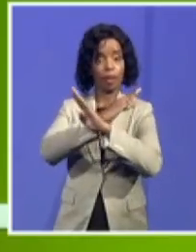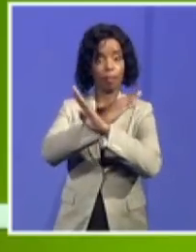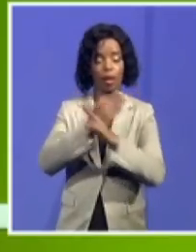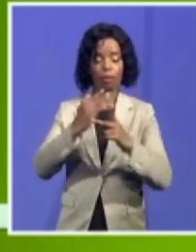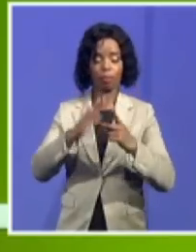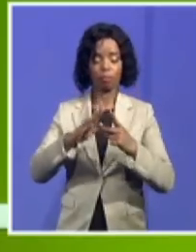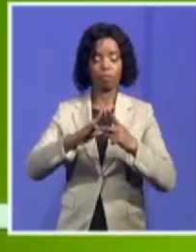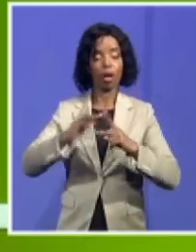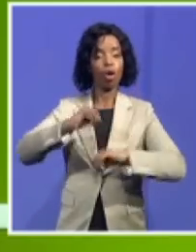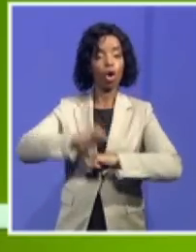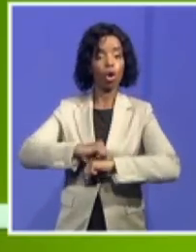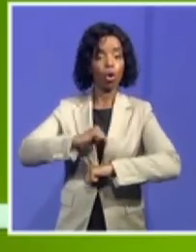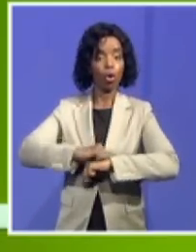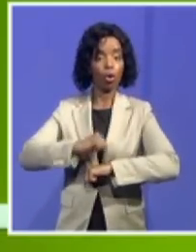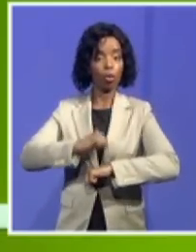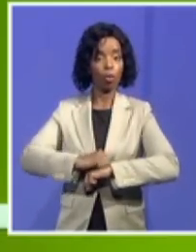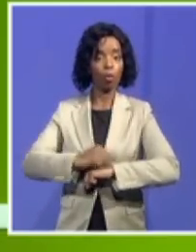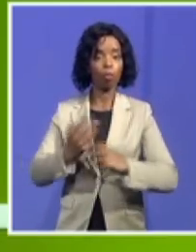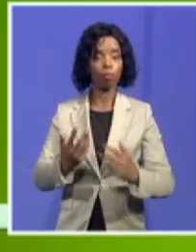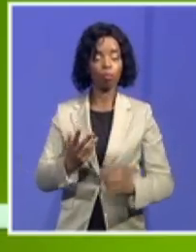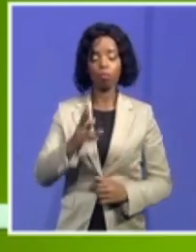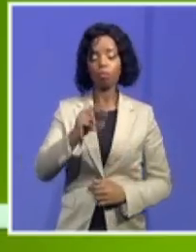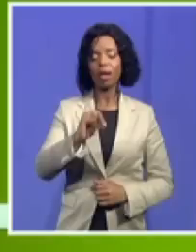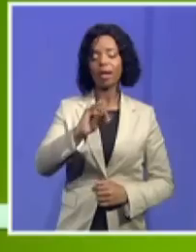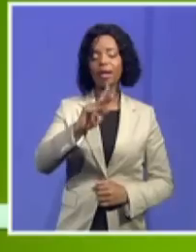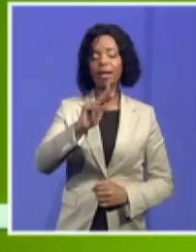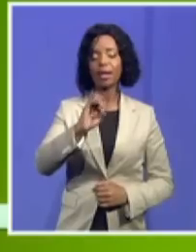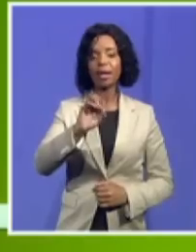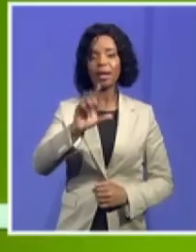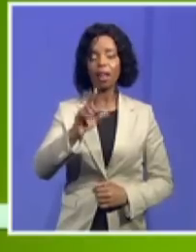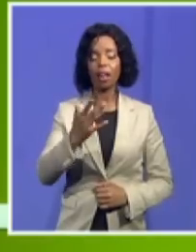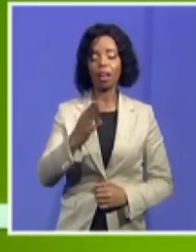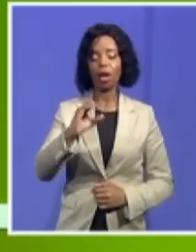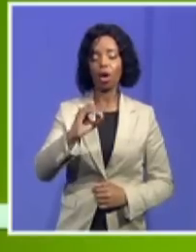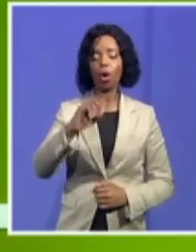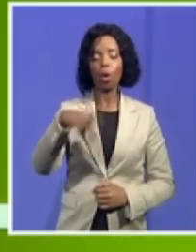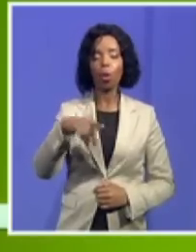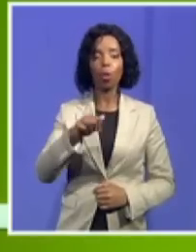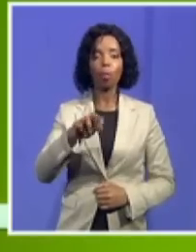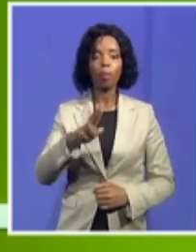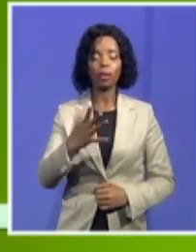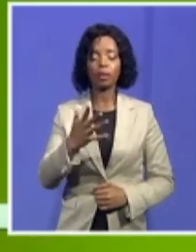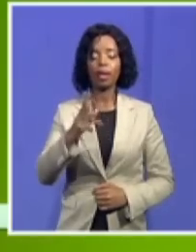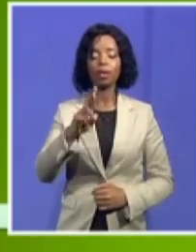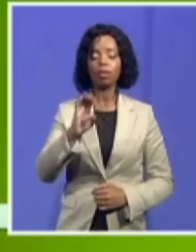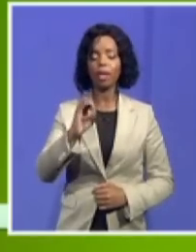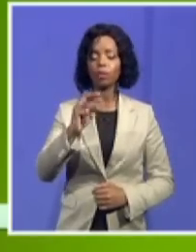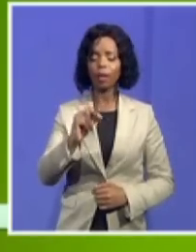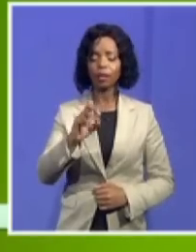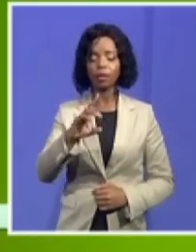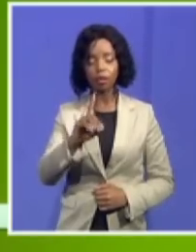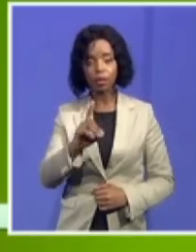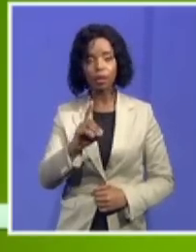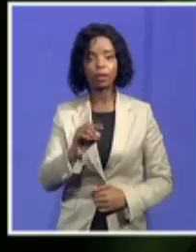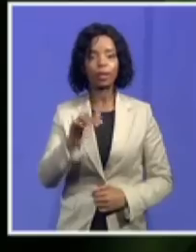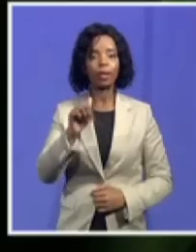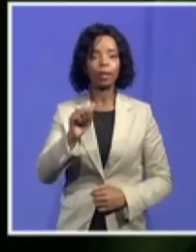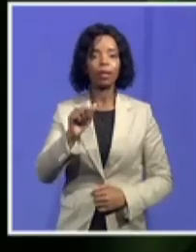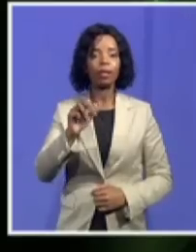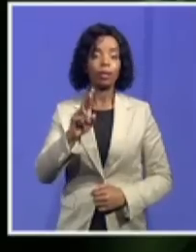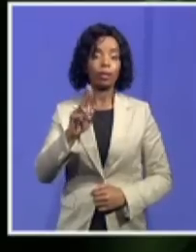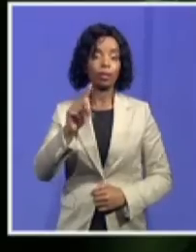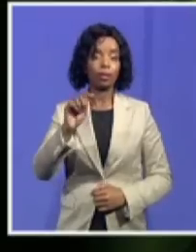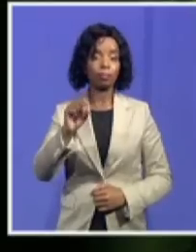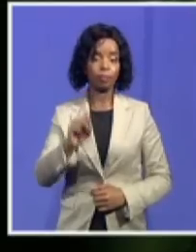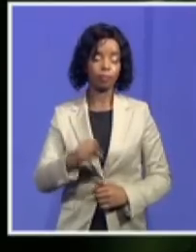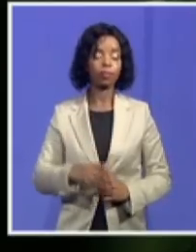Congo, nickel, cobalt, and rare earths. As a world leader in platinum group metals, South Africa